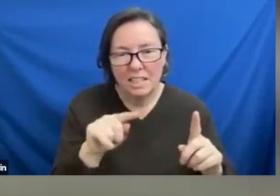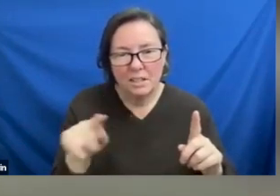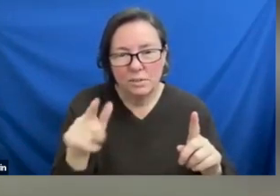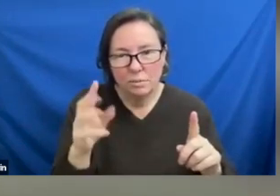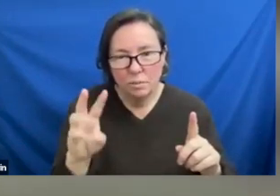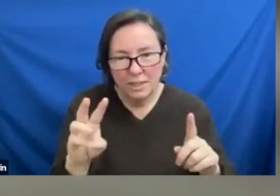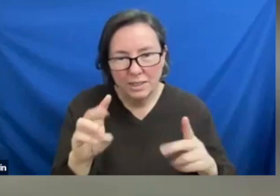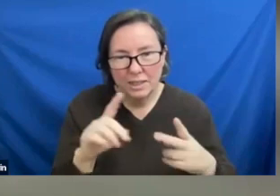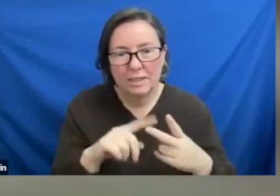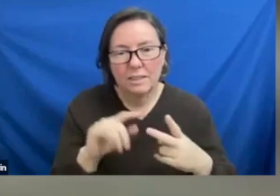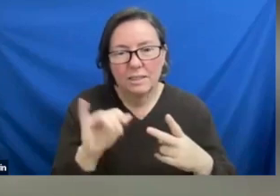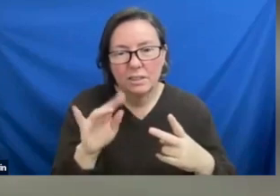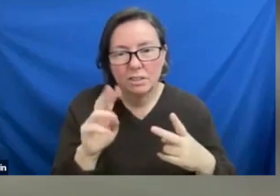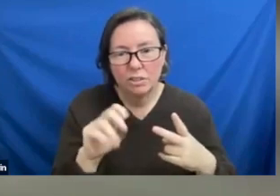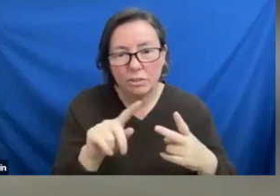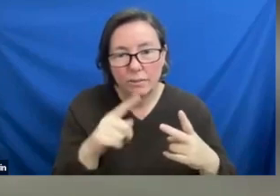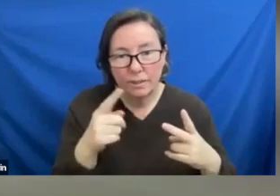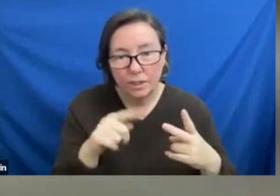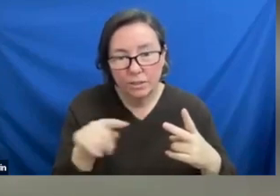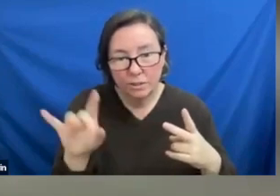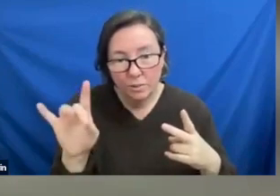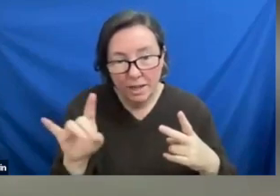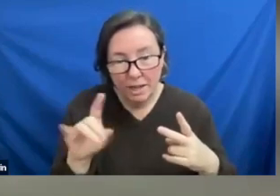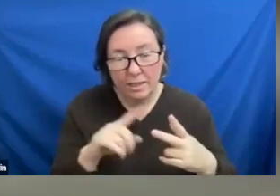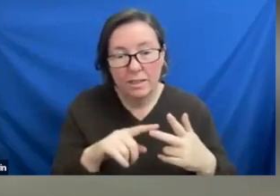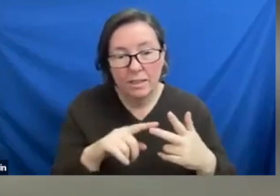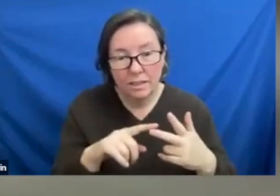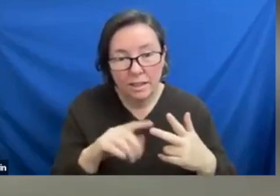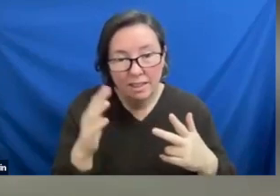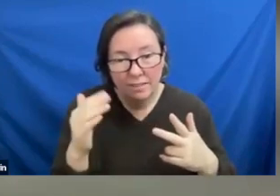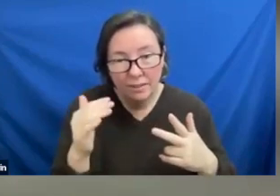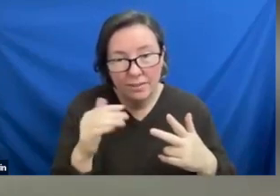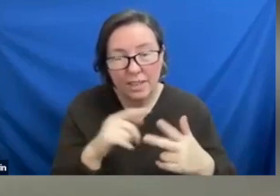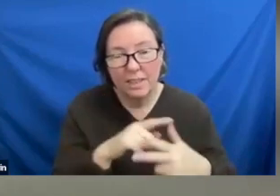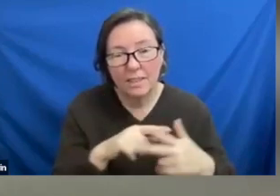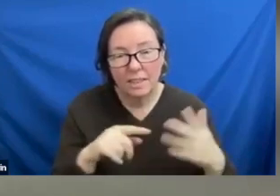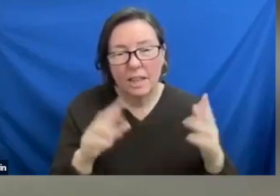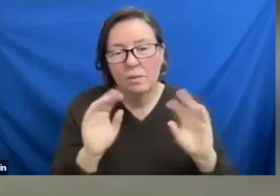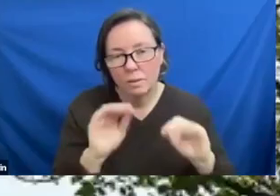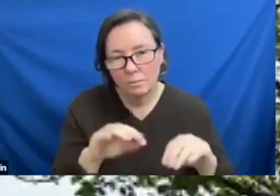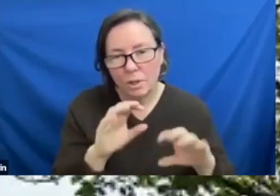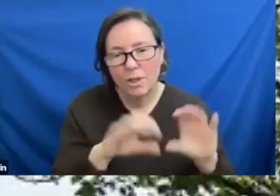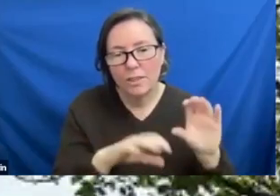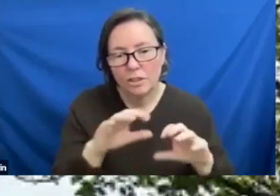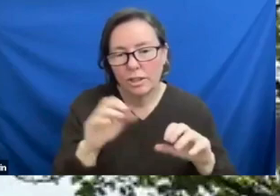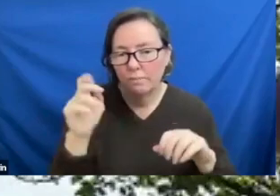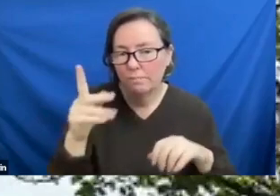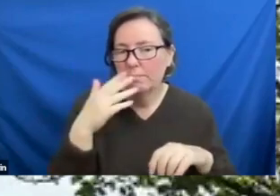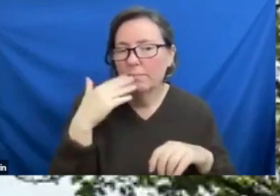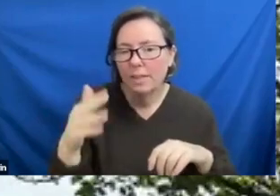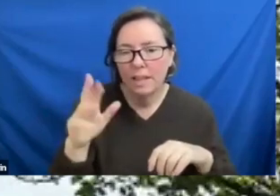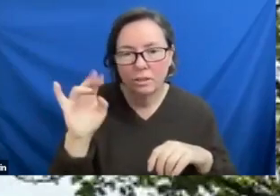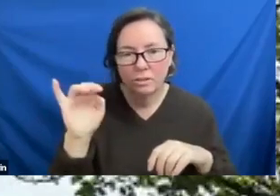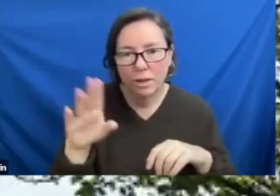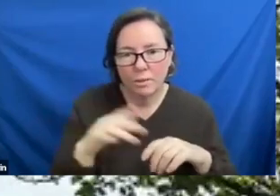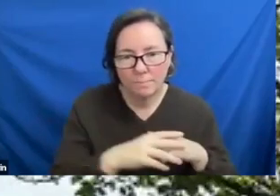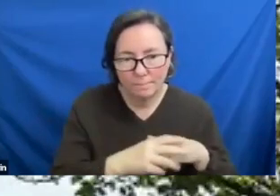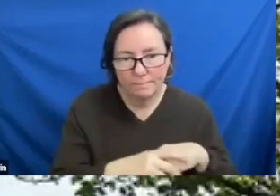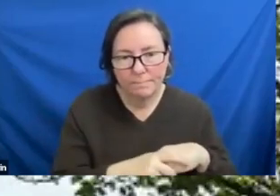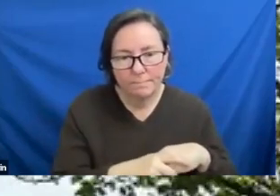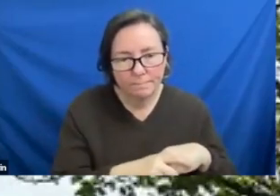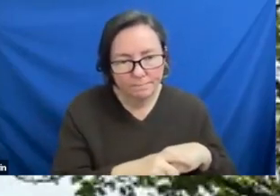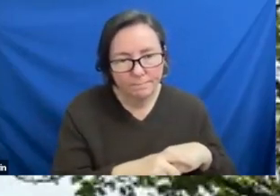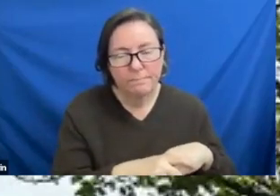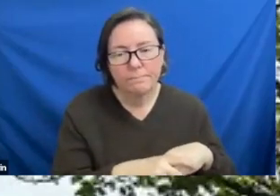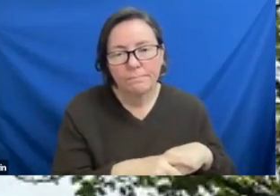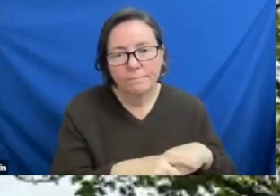June 1st, the 8th, and the 15th. So I'll put that link in the chat. Okay. Thanks, Rob. Thanks for posting that in the chat